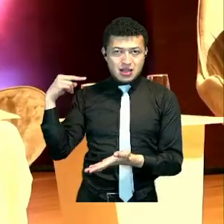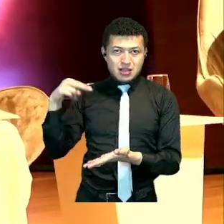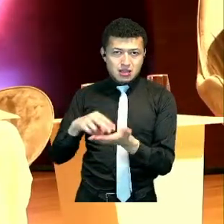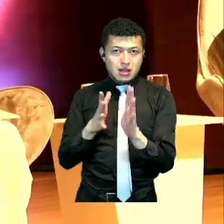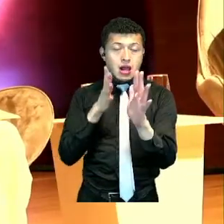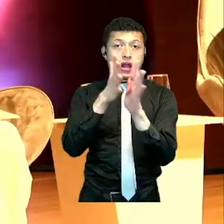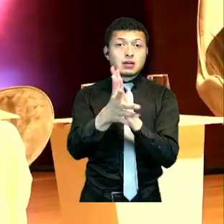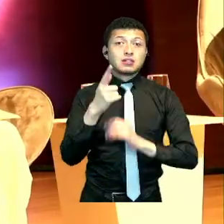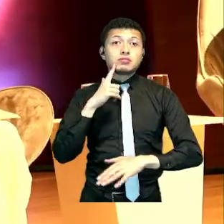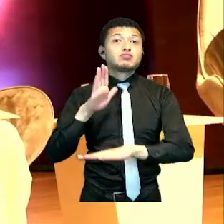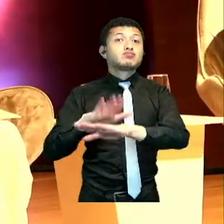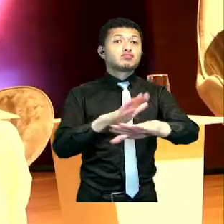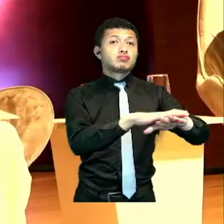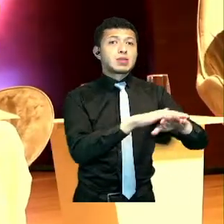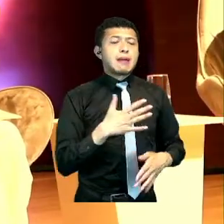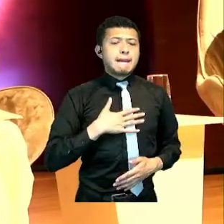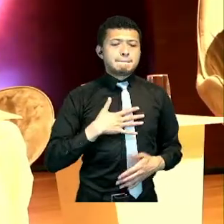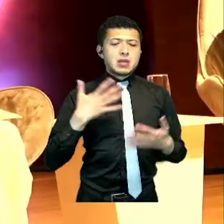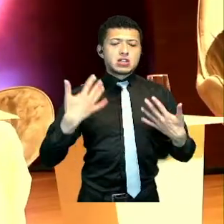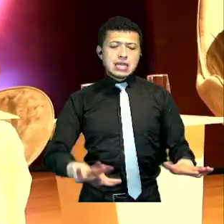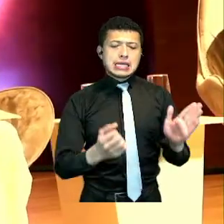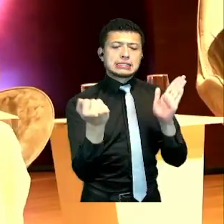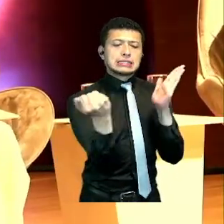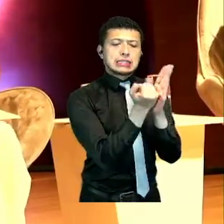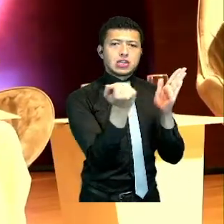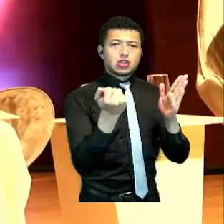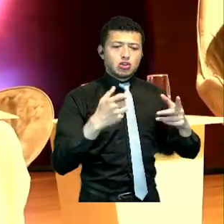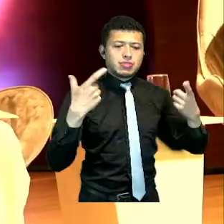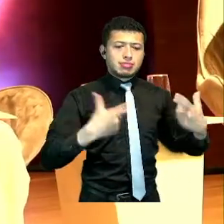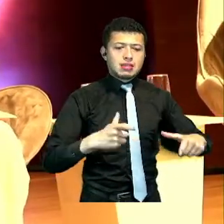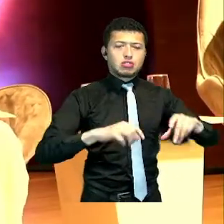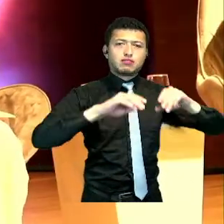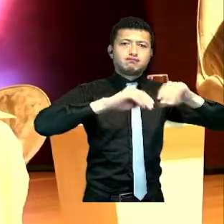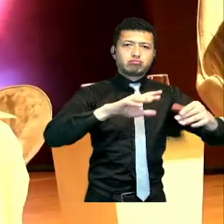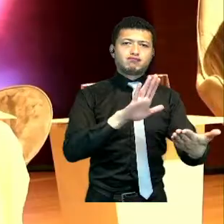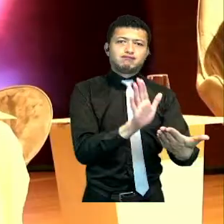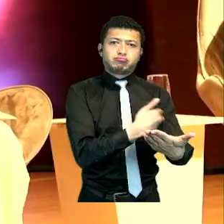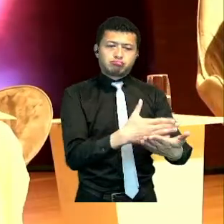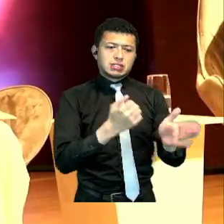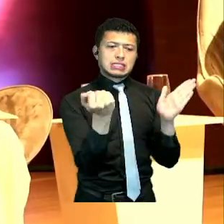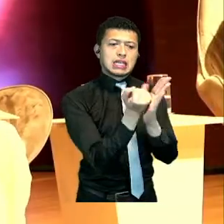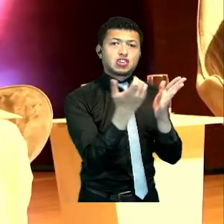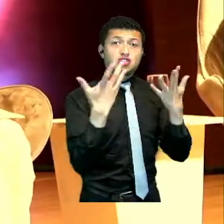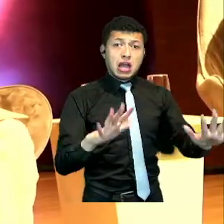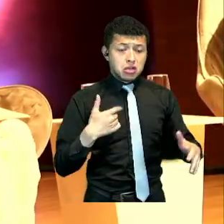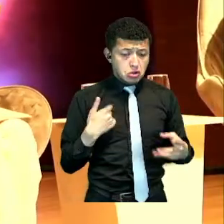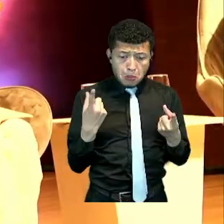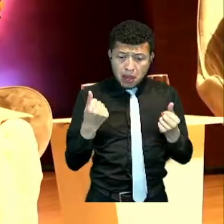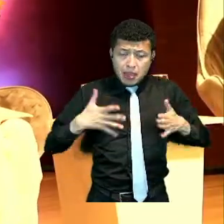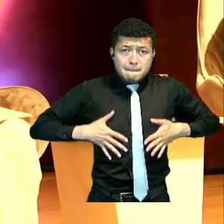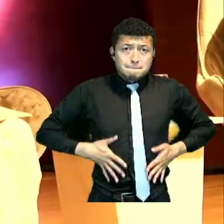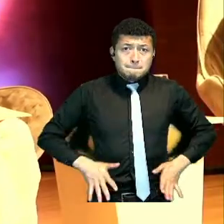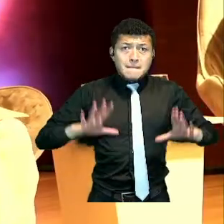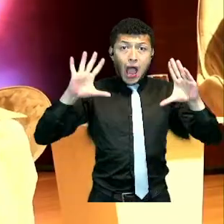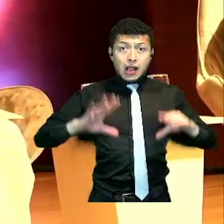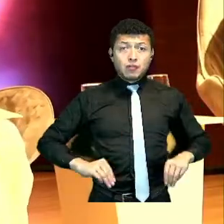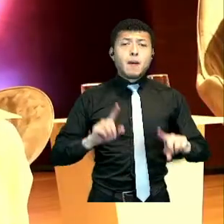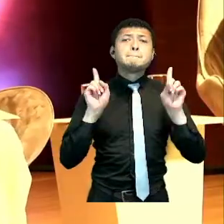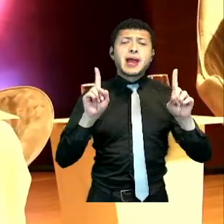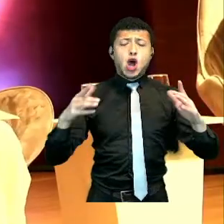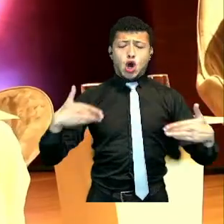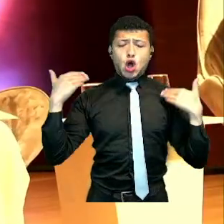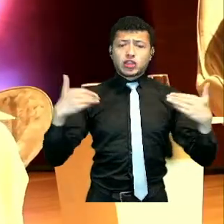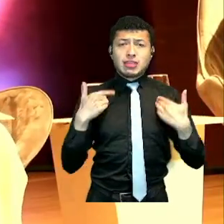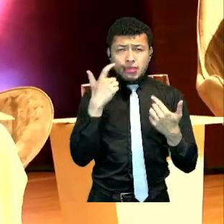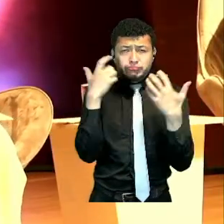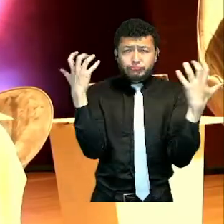Nidia Góngora said, I have my brand now as a music label, and I don't have a single dime left, but I'm so happy. And I